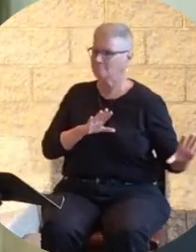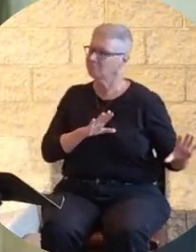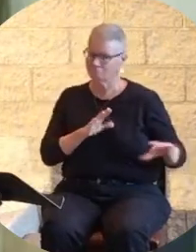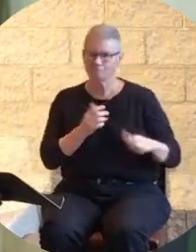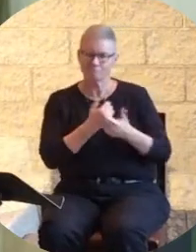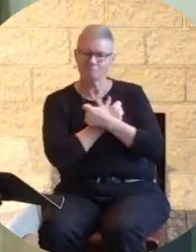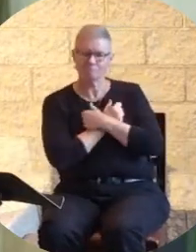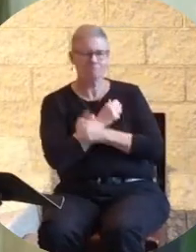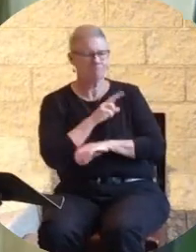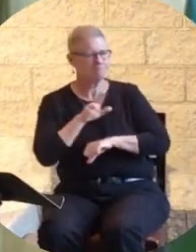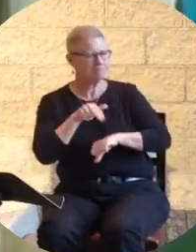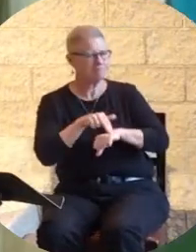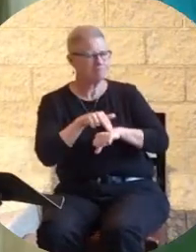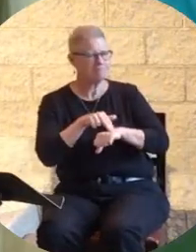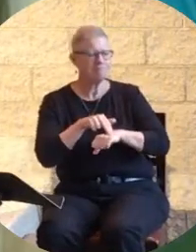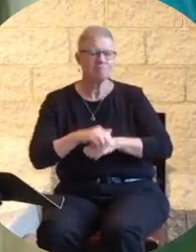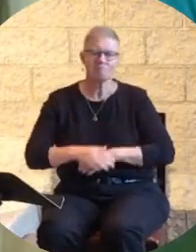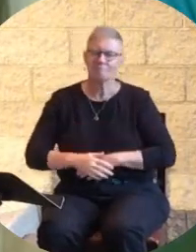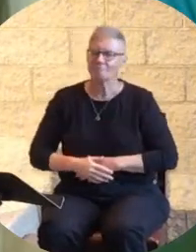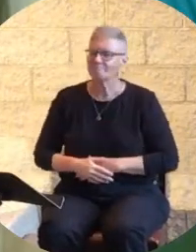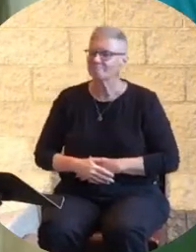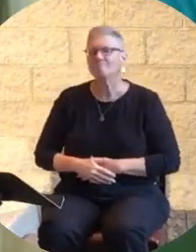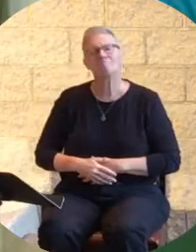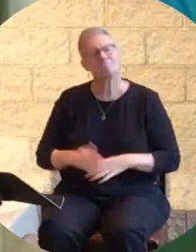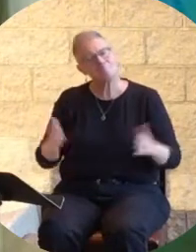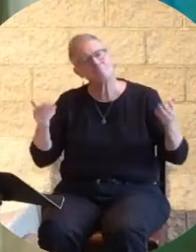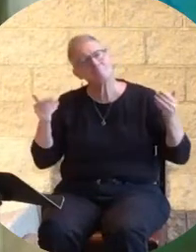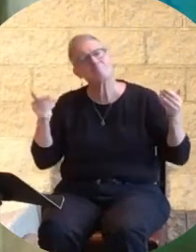Let us love one another.